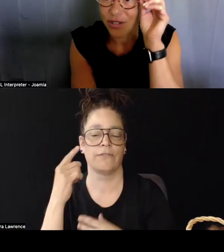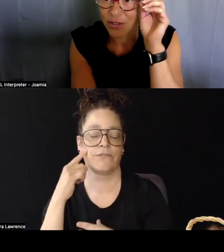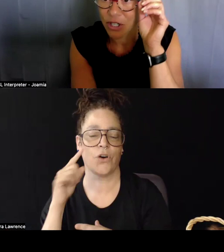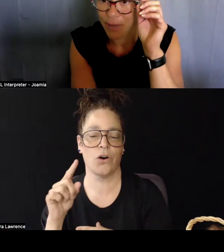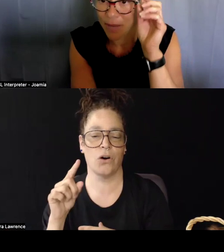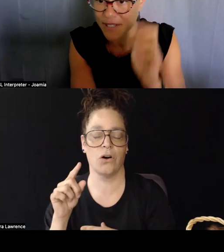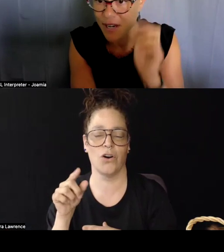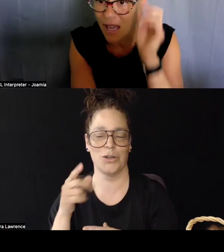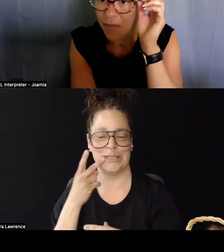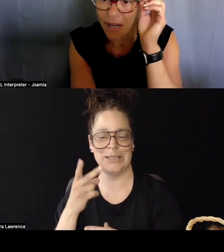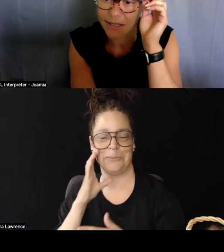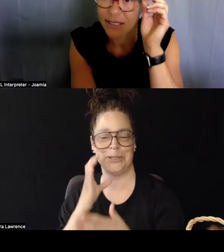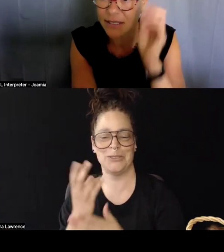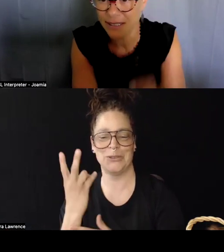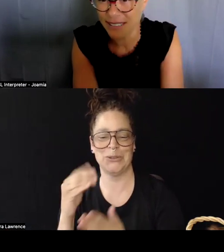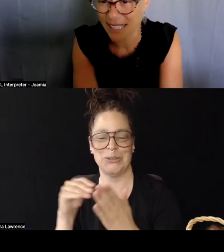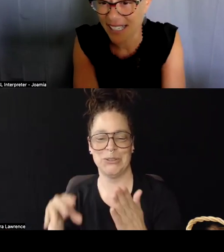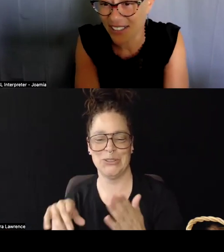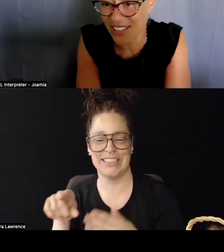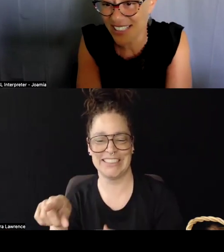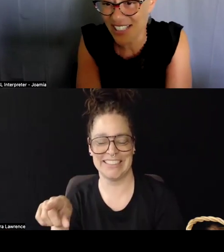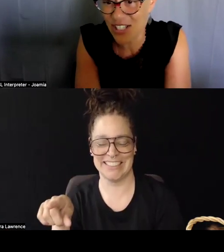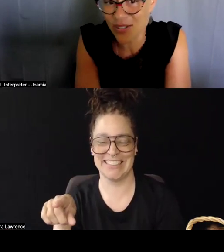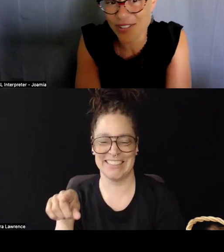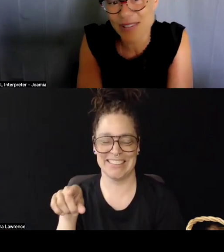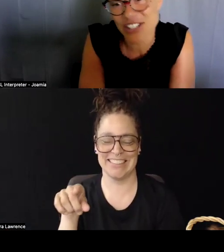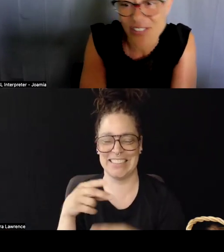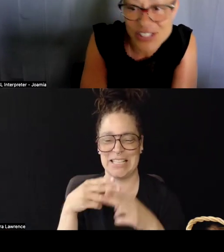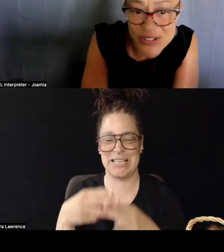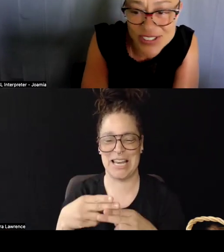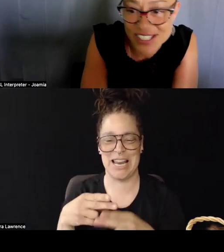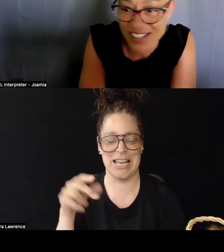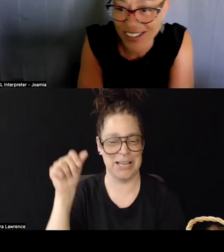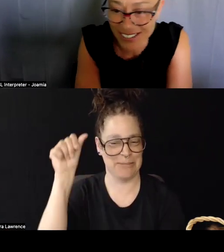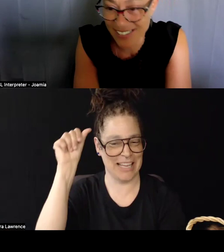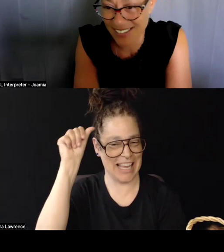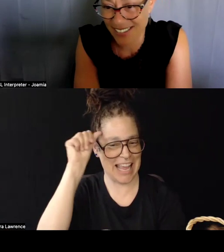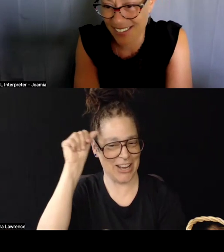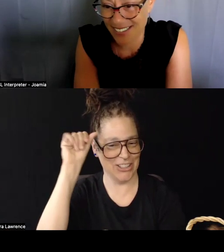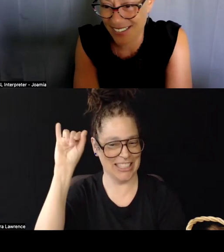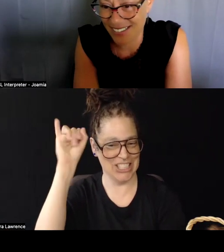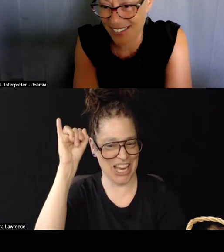So these are two Barbies that I had bought. And you can see two pictures of the students here.